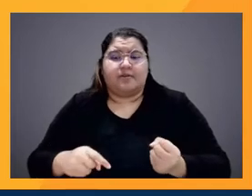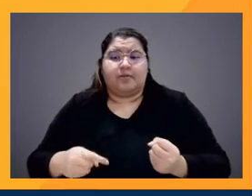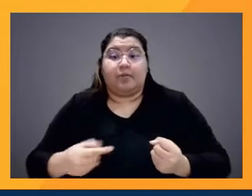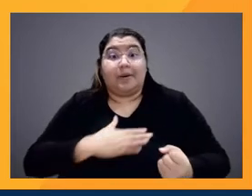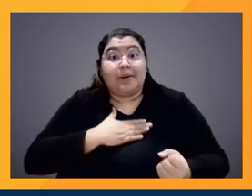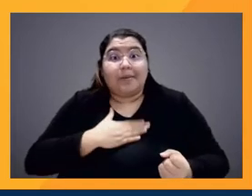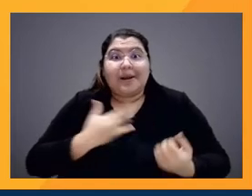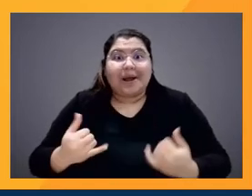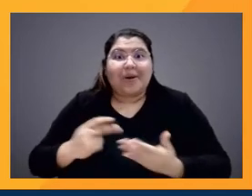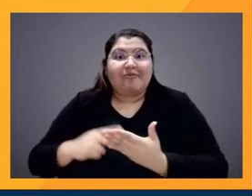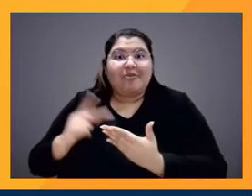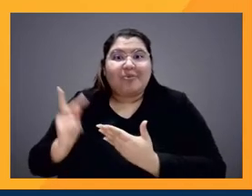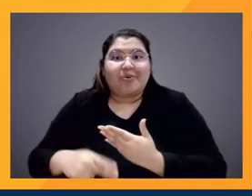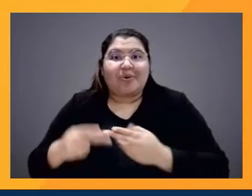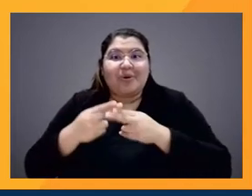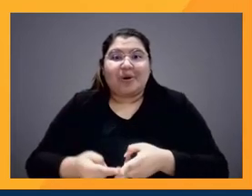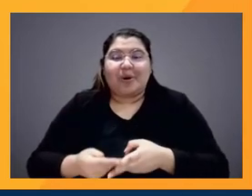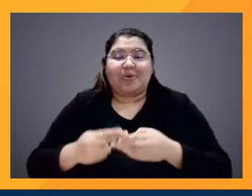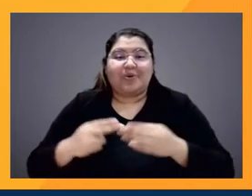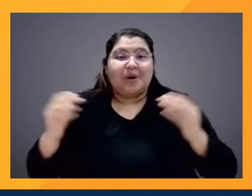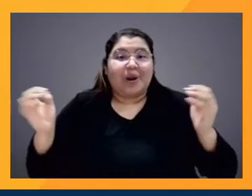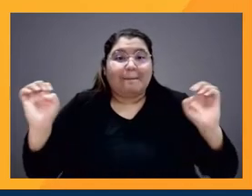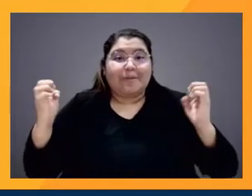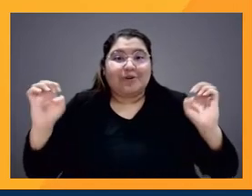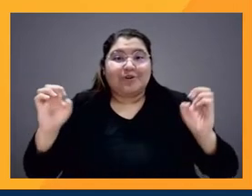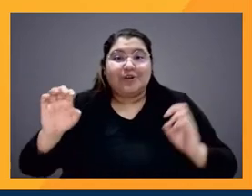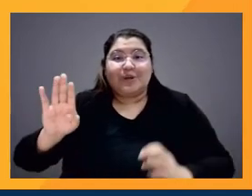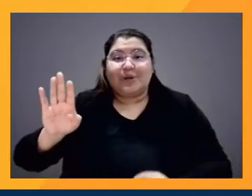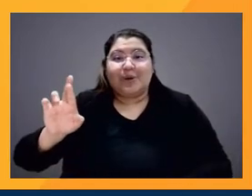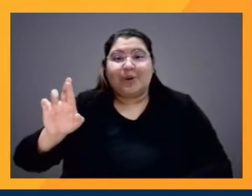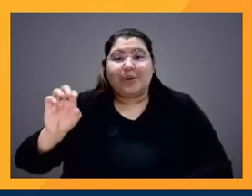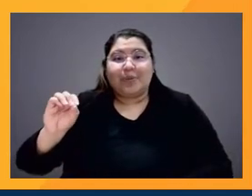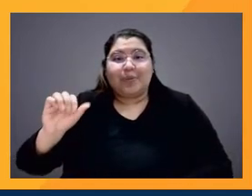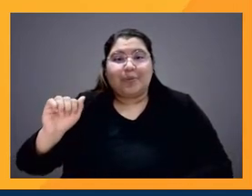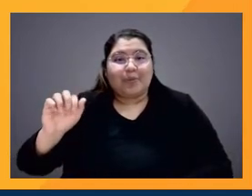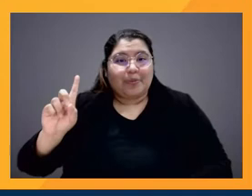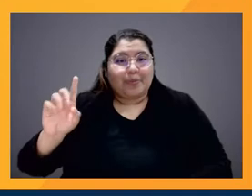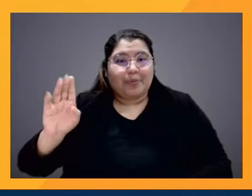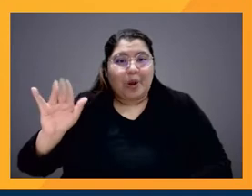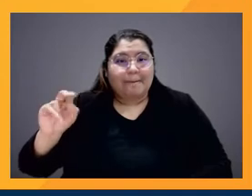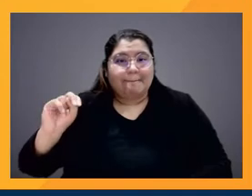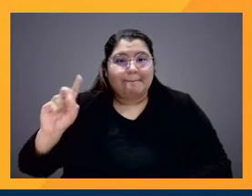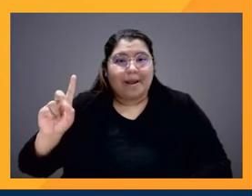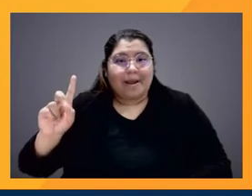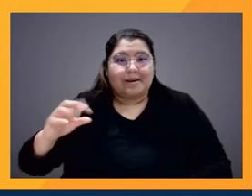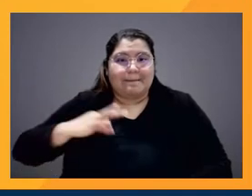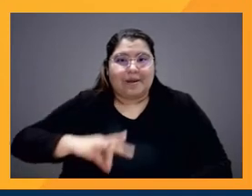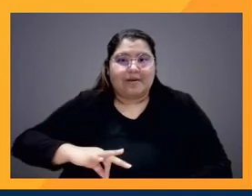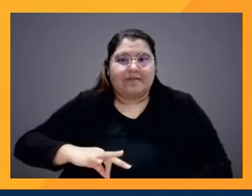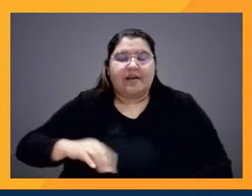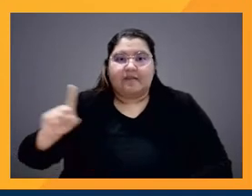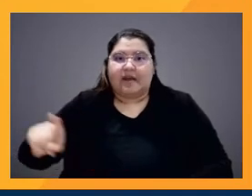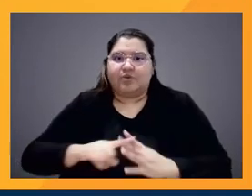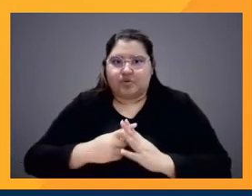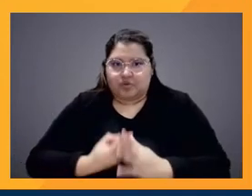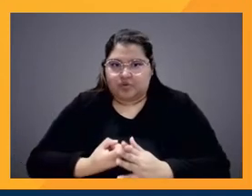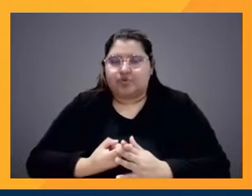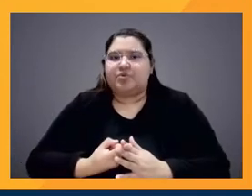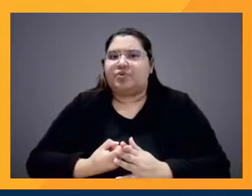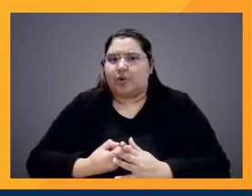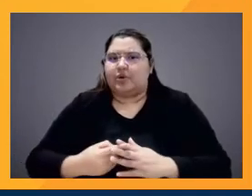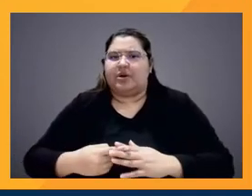example that's mission critical for older people, but it's everything, right? It's access to telehealth, it's access to information